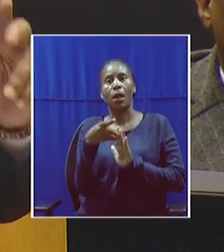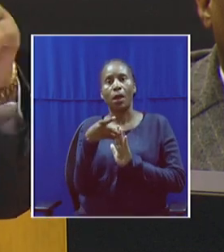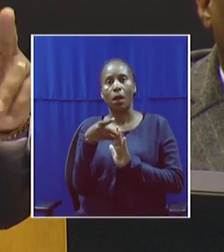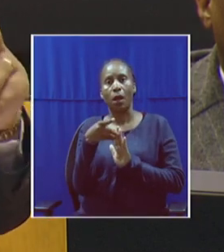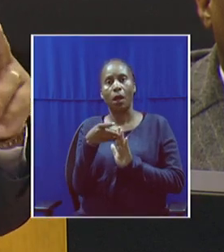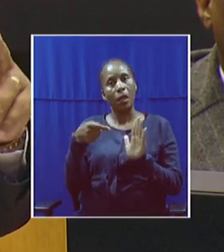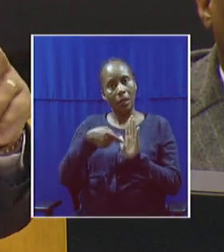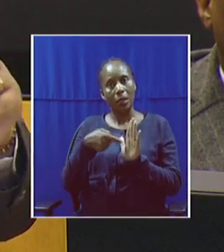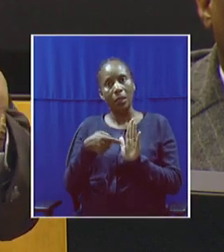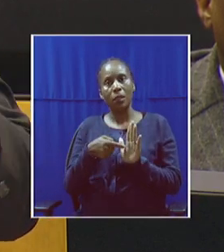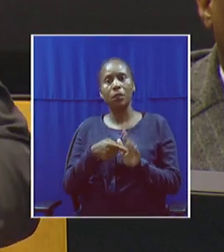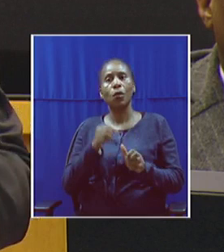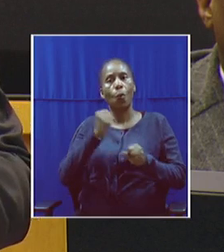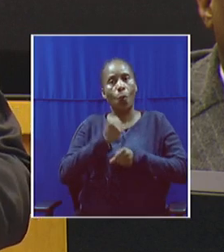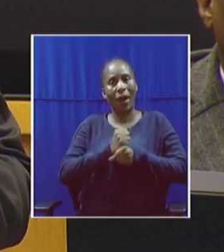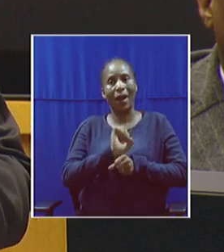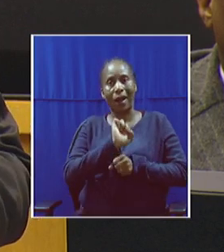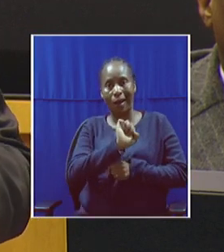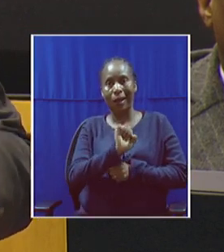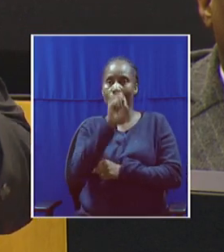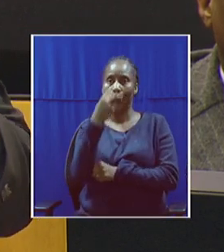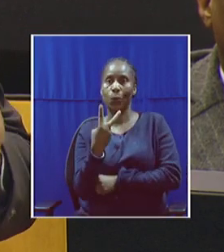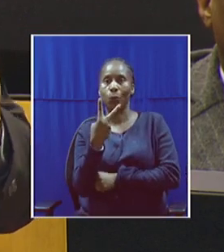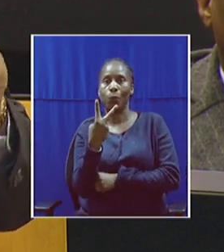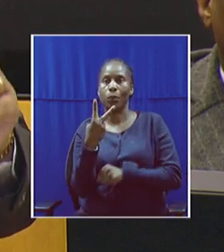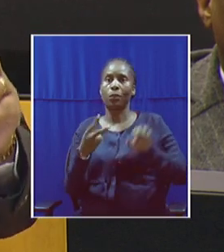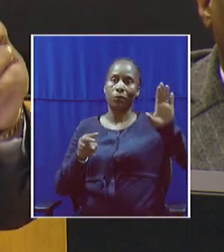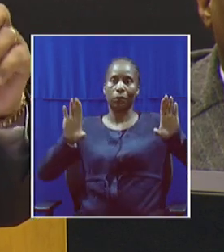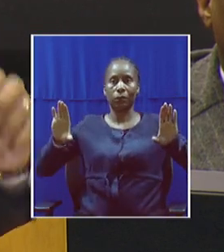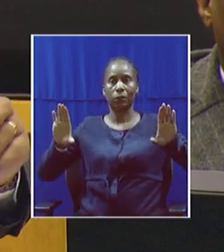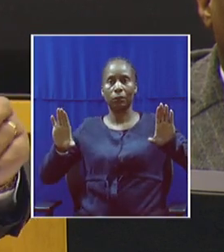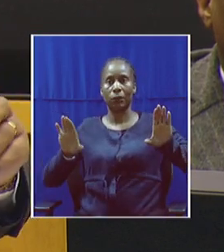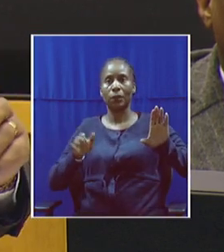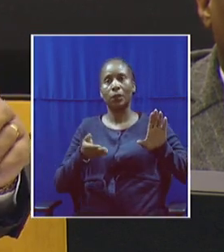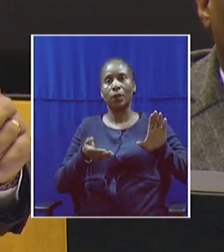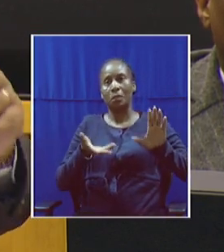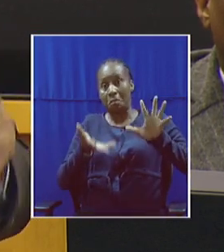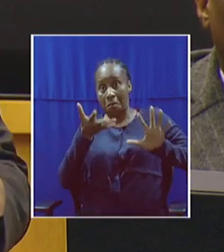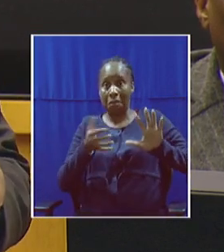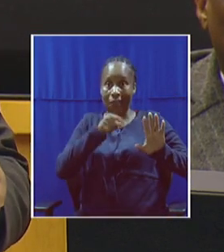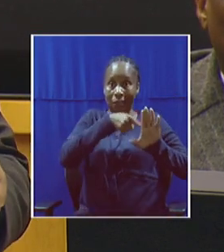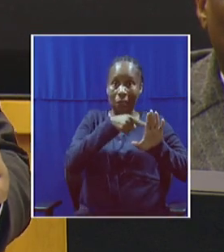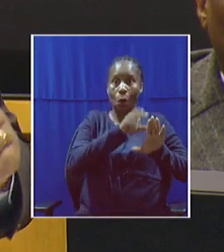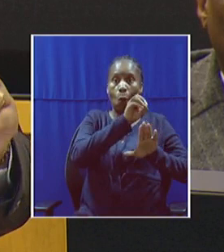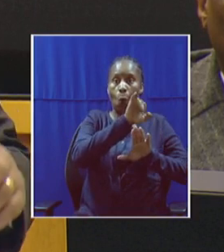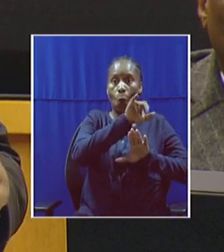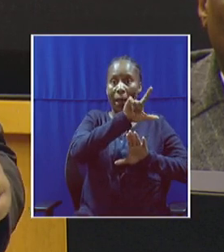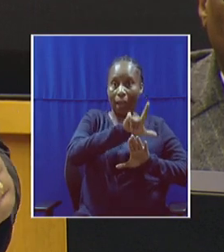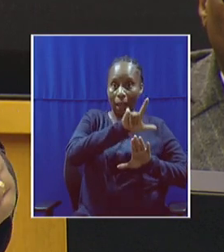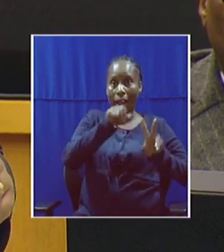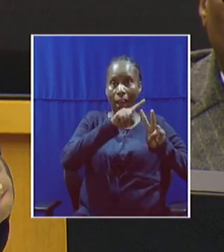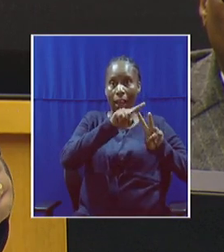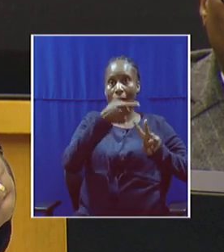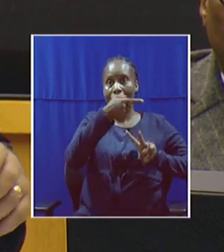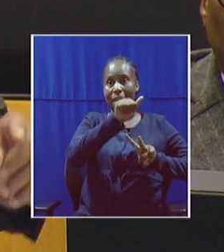function of two things it's either you don't have oil and gas deposits or you have not